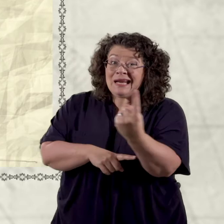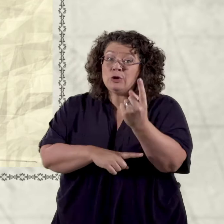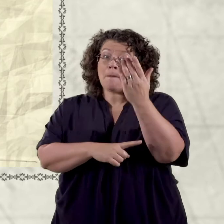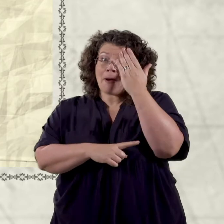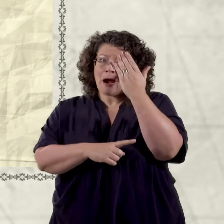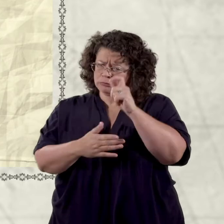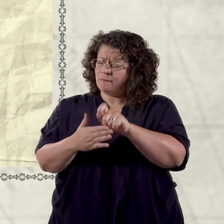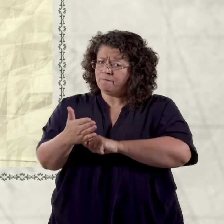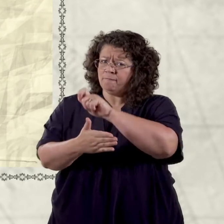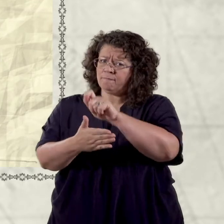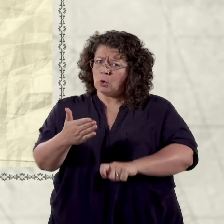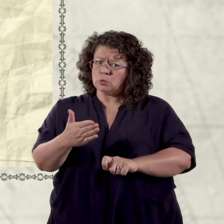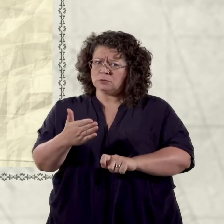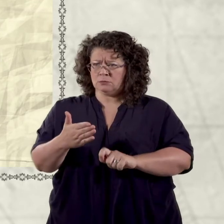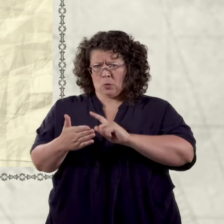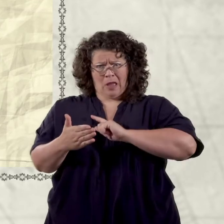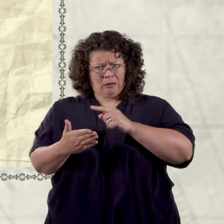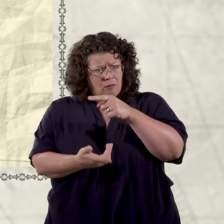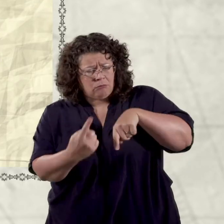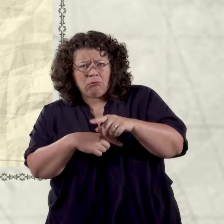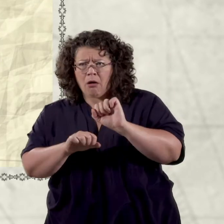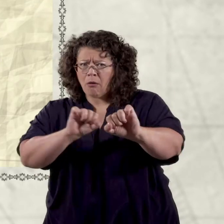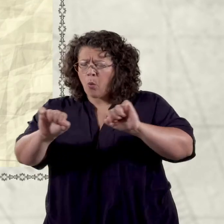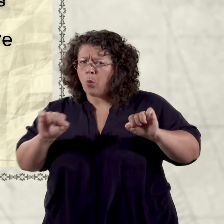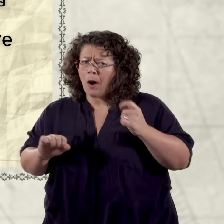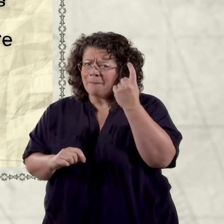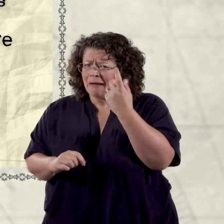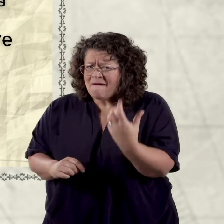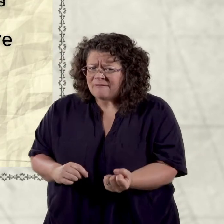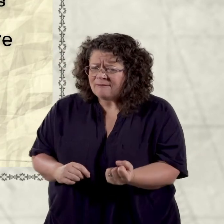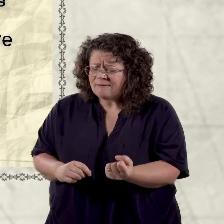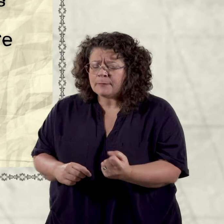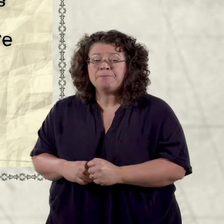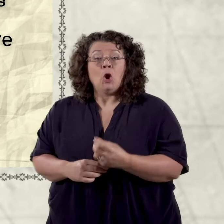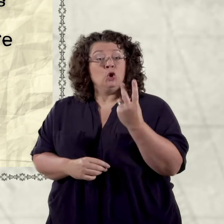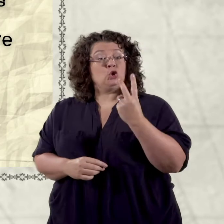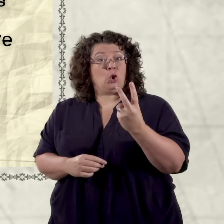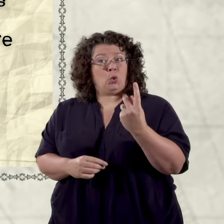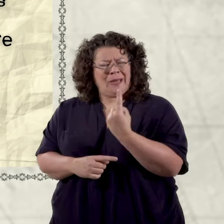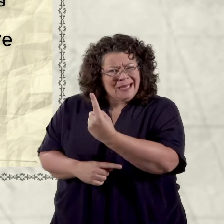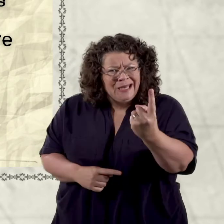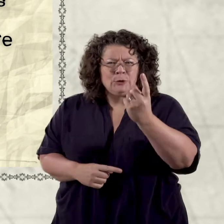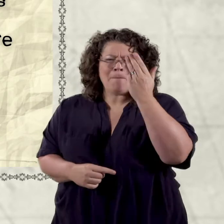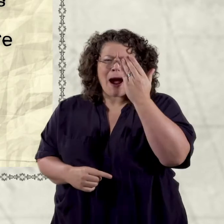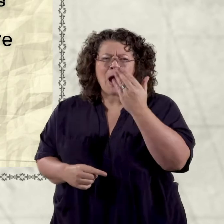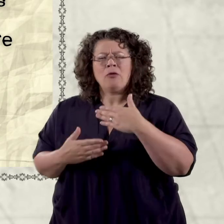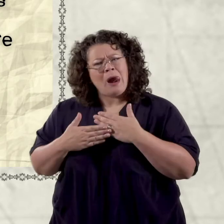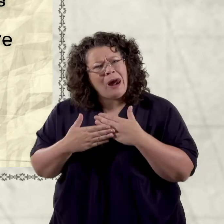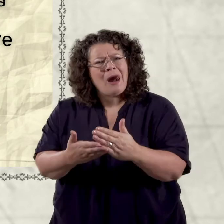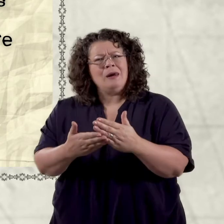vote. It's important that every man has an opinion. Huh? Number 2, each pirate is allowed a share of the